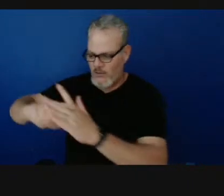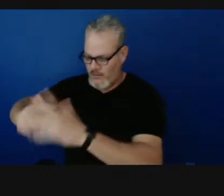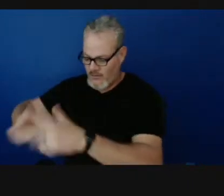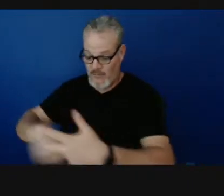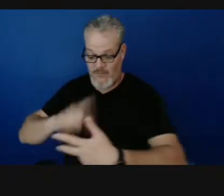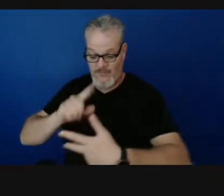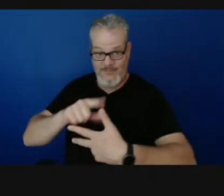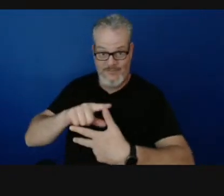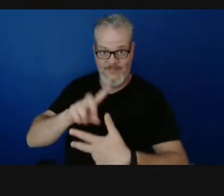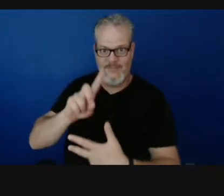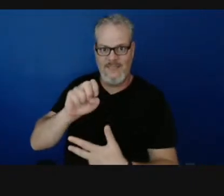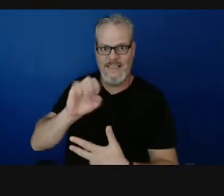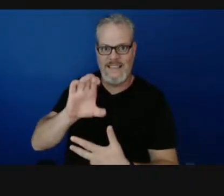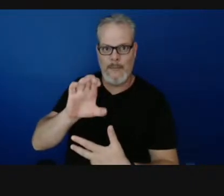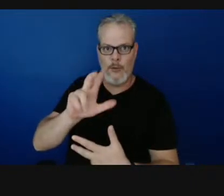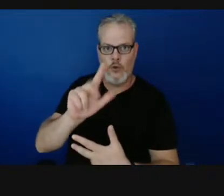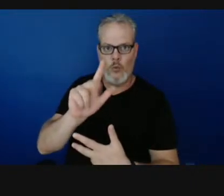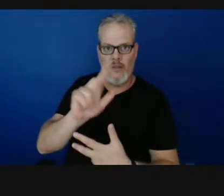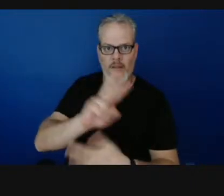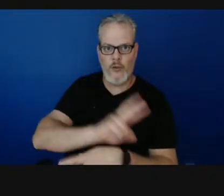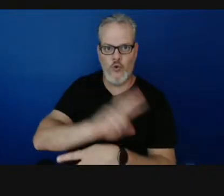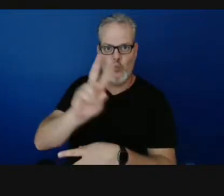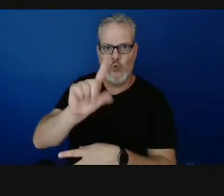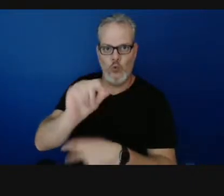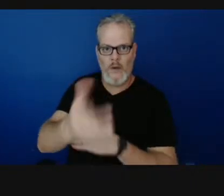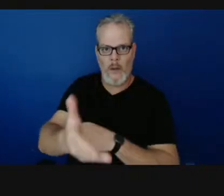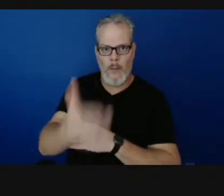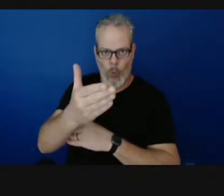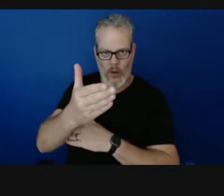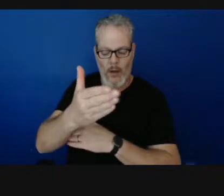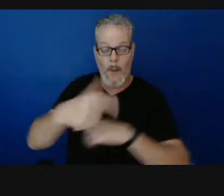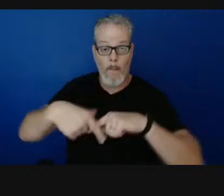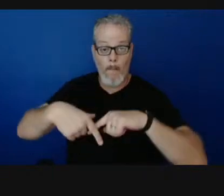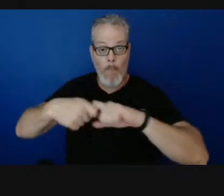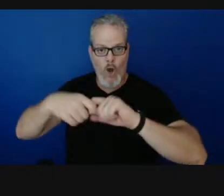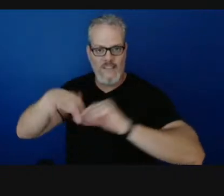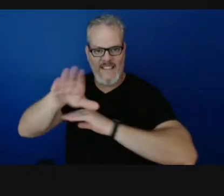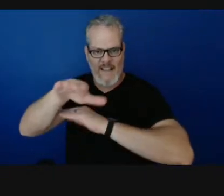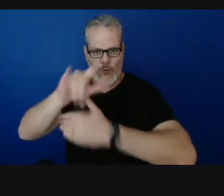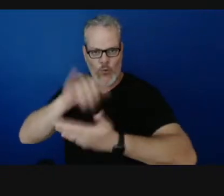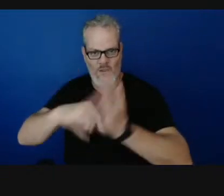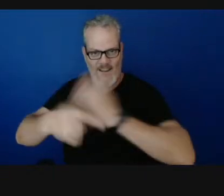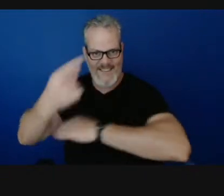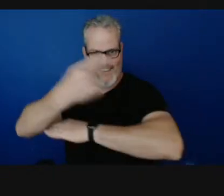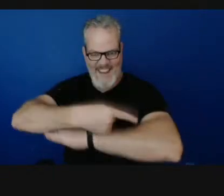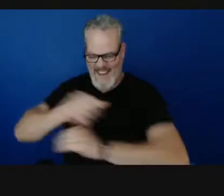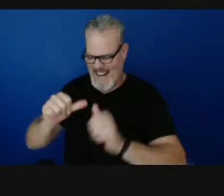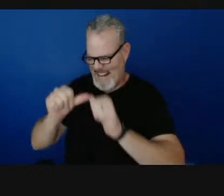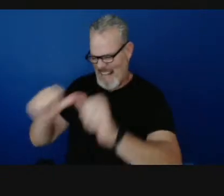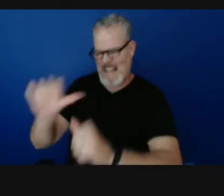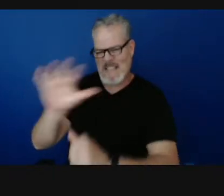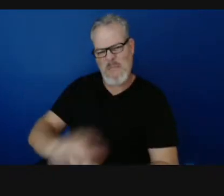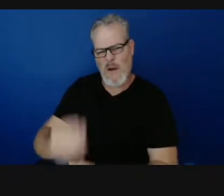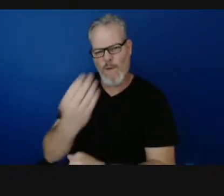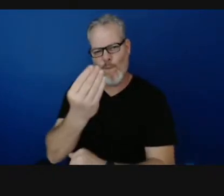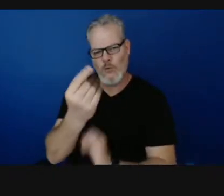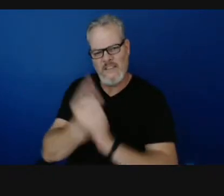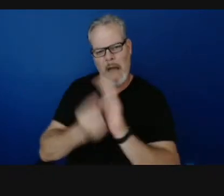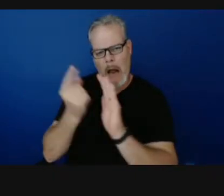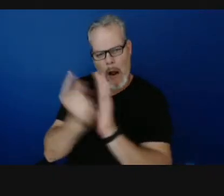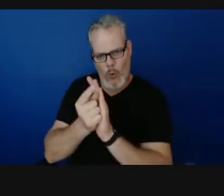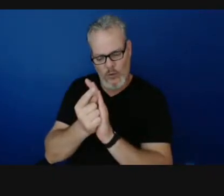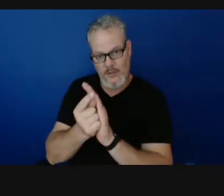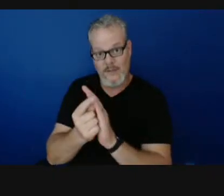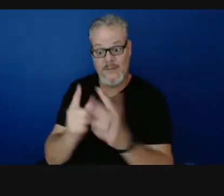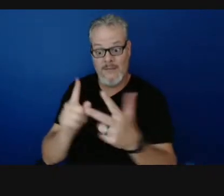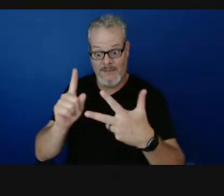on December 23rd, and then had paused by the afternoon that day. So that episode just lasted about 14 hours.